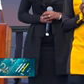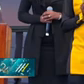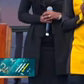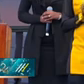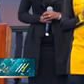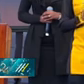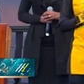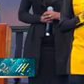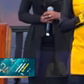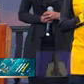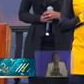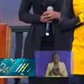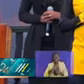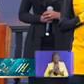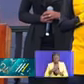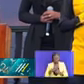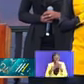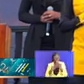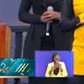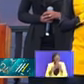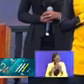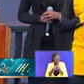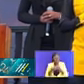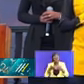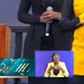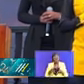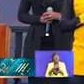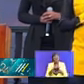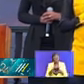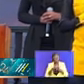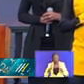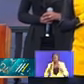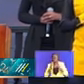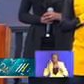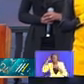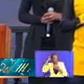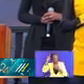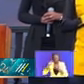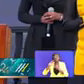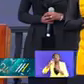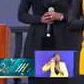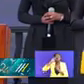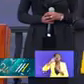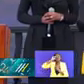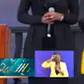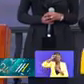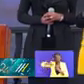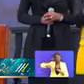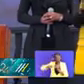want to assure you I'm so humbl this morning I want to to appreciate rev Julian